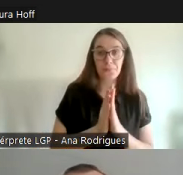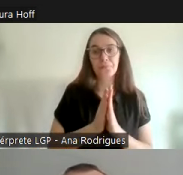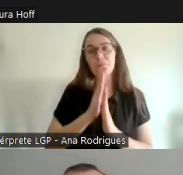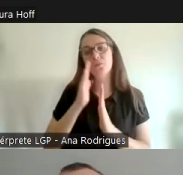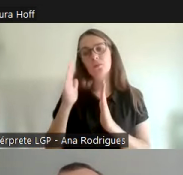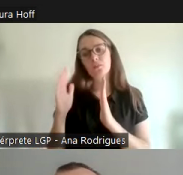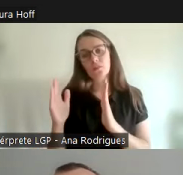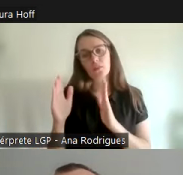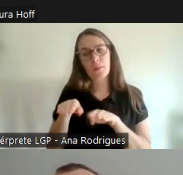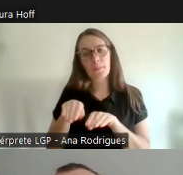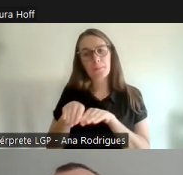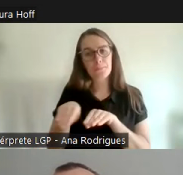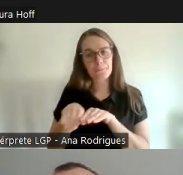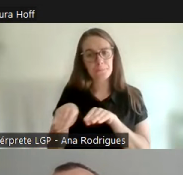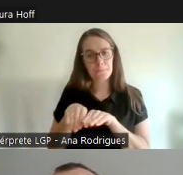the